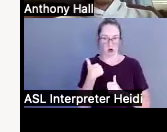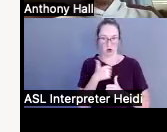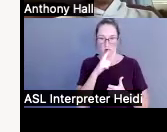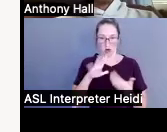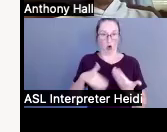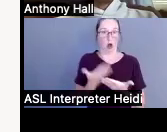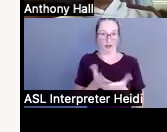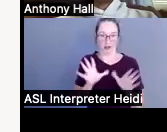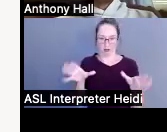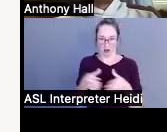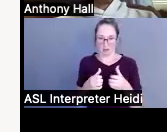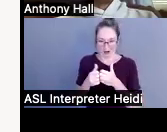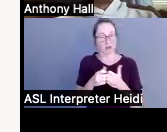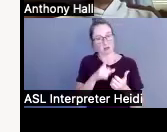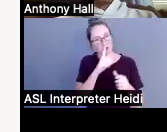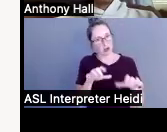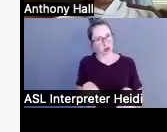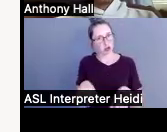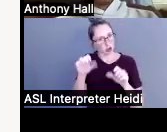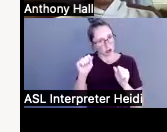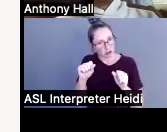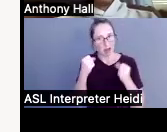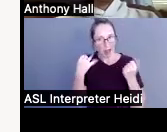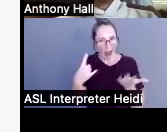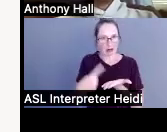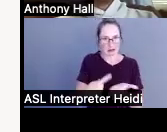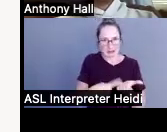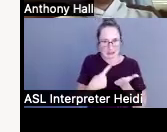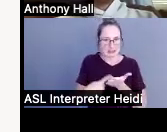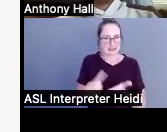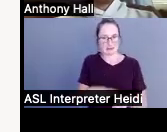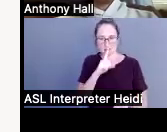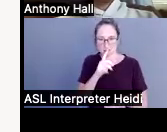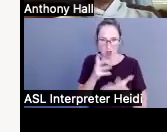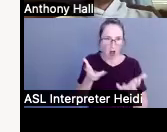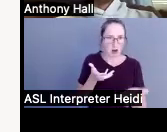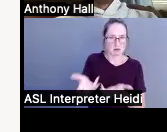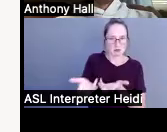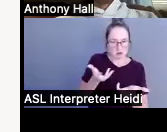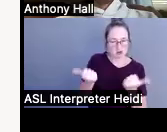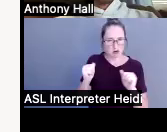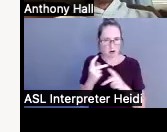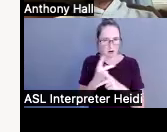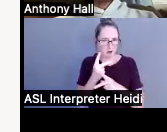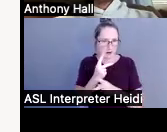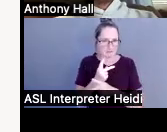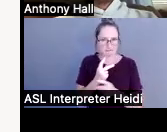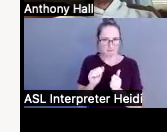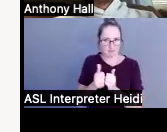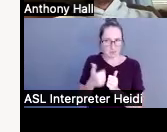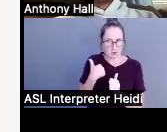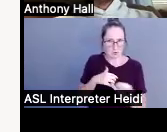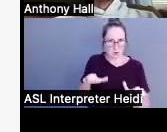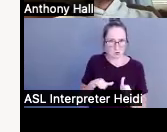come together. So it took a lot of talking, a lot of conversations on how we would do